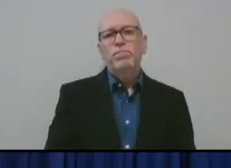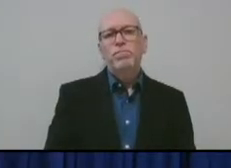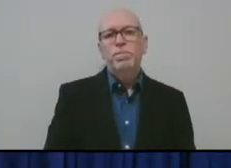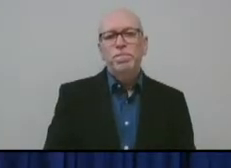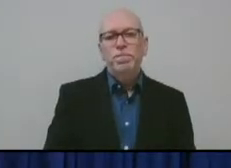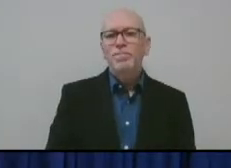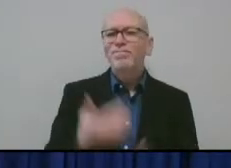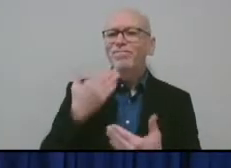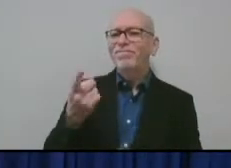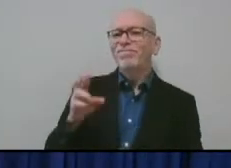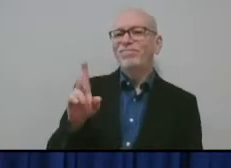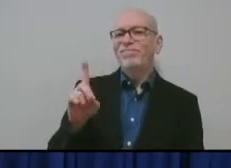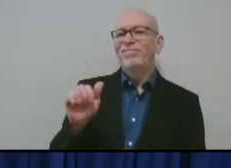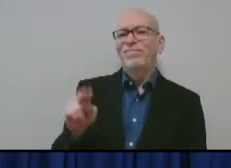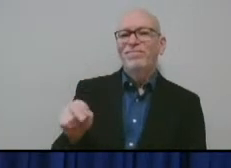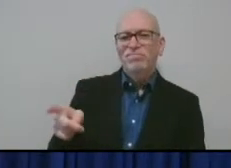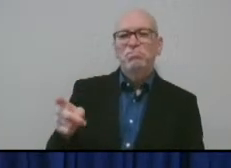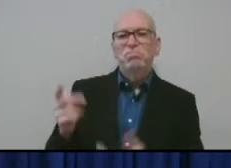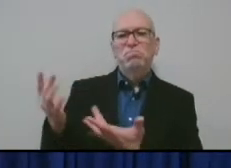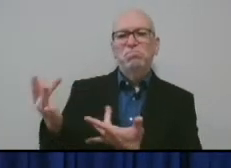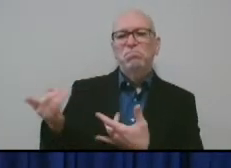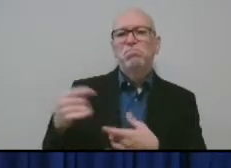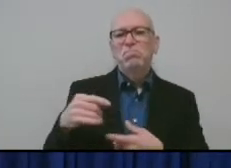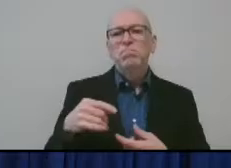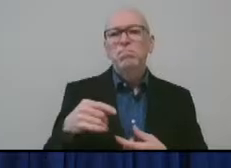Dan. Stand by. I'm sure you'll get